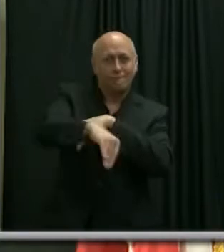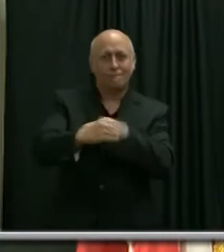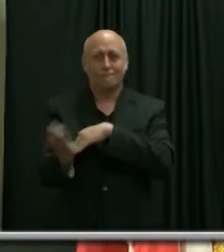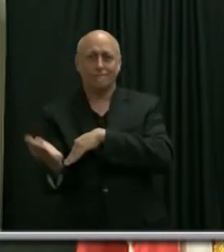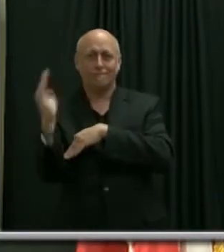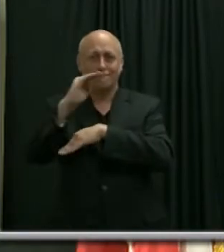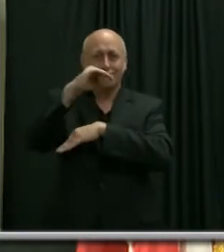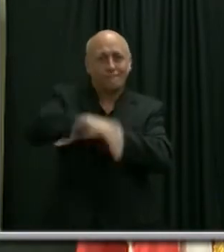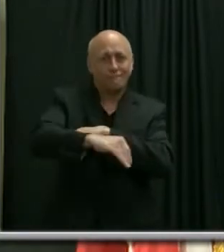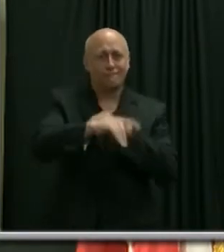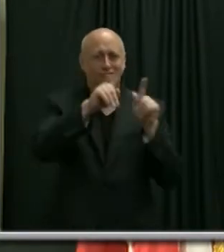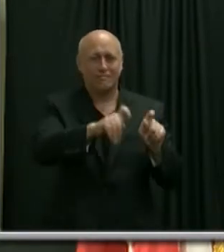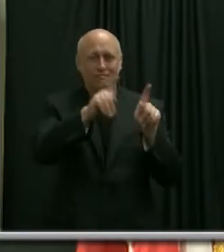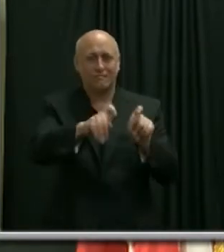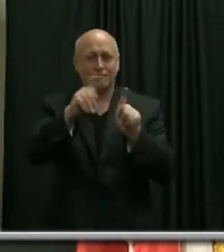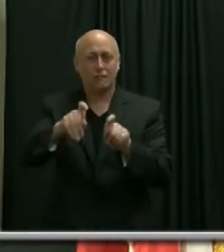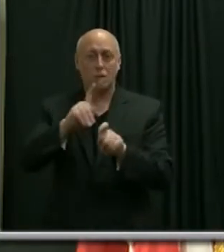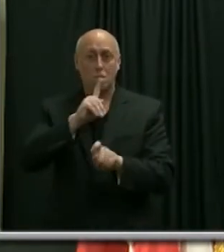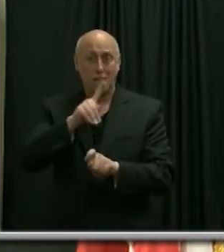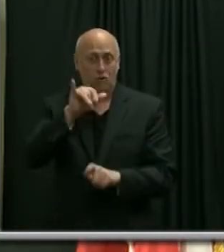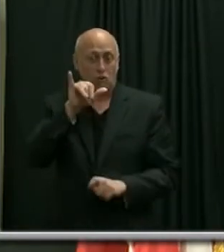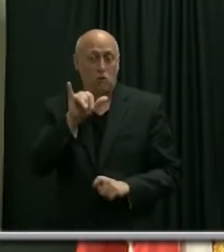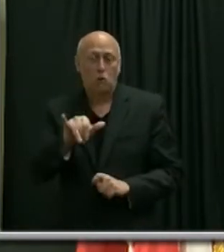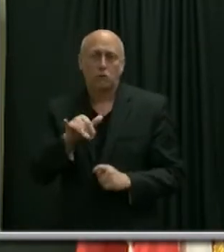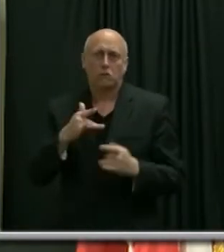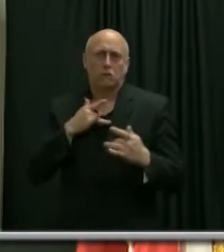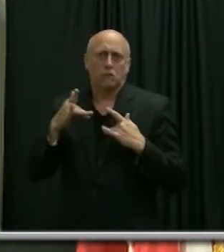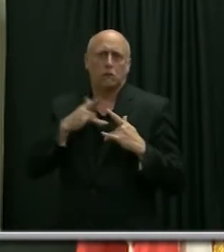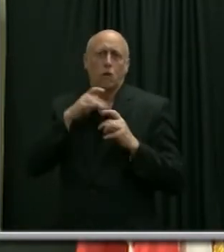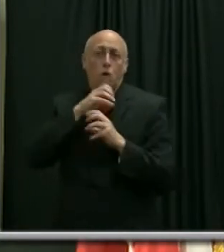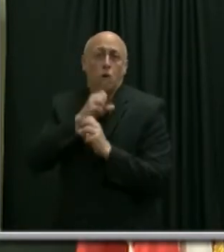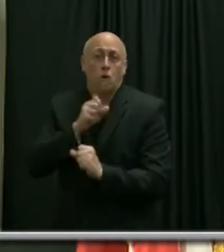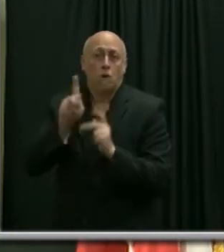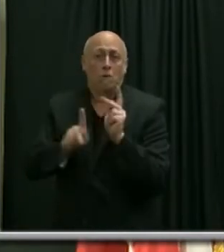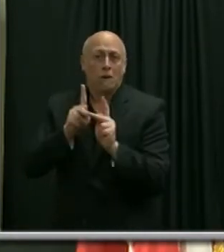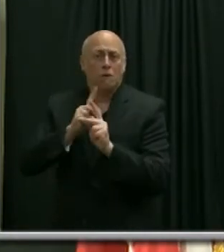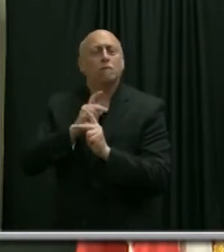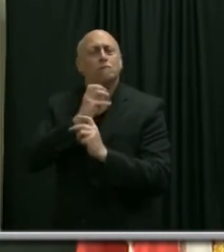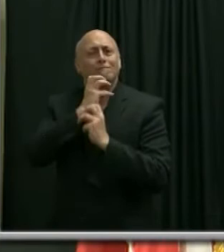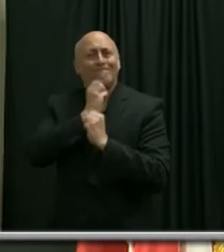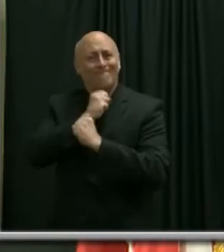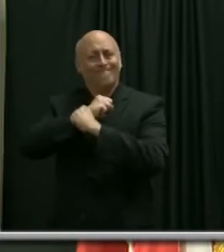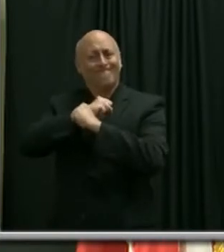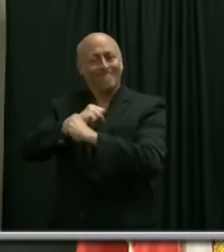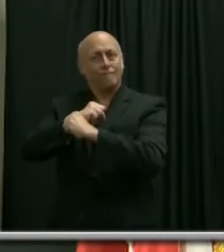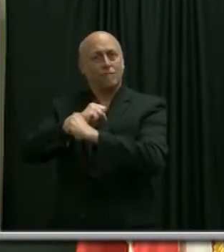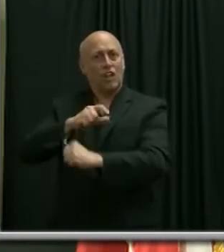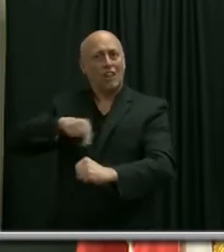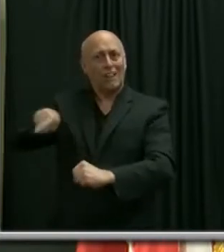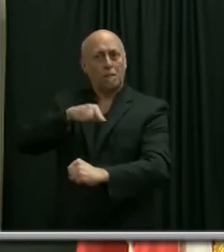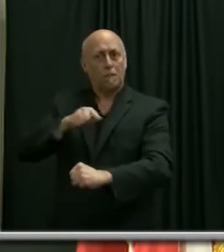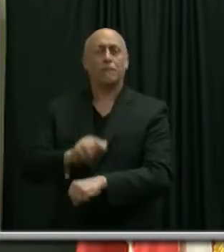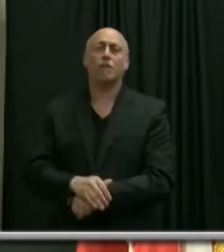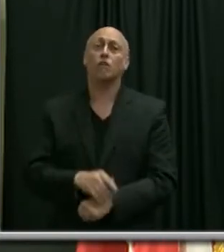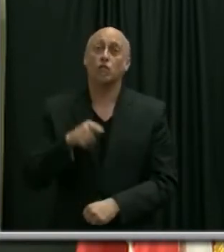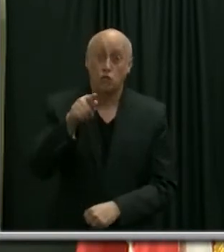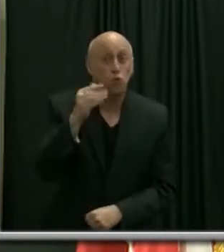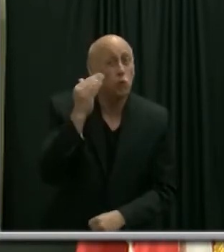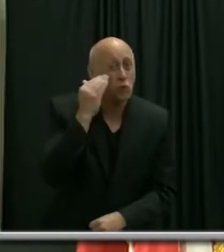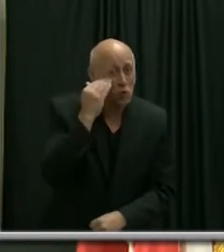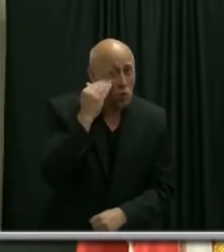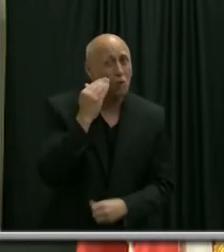make sure that these populations who we are most concerned about, because you and I all know somebody